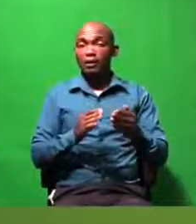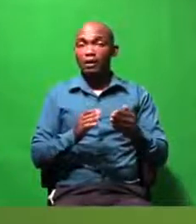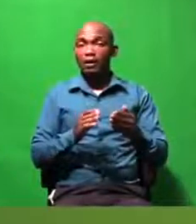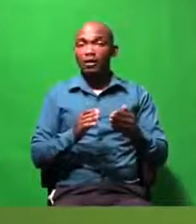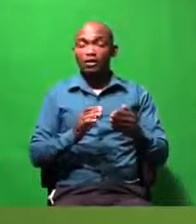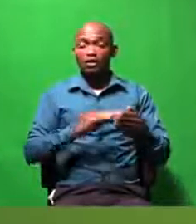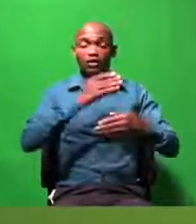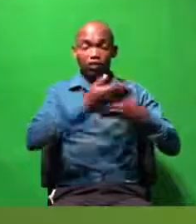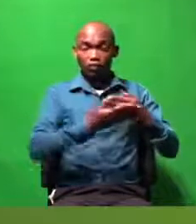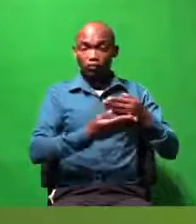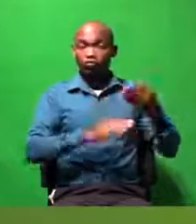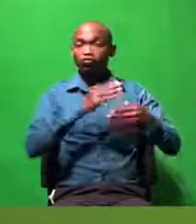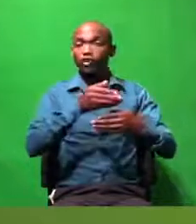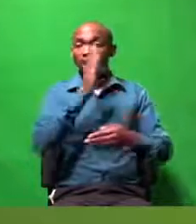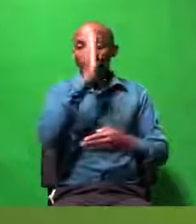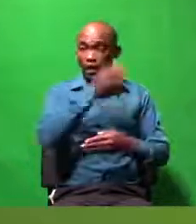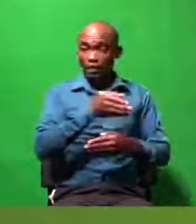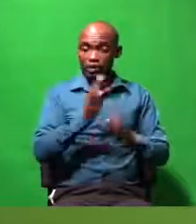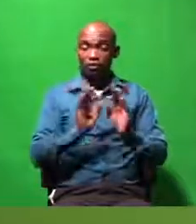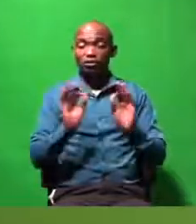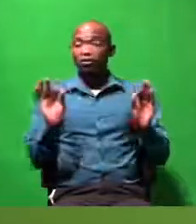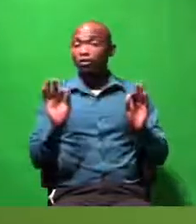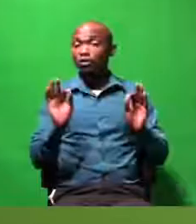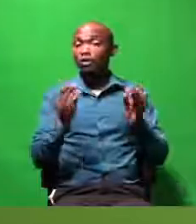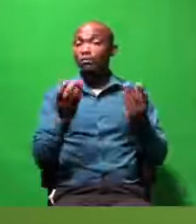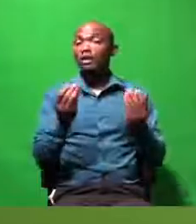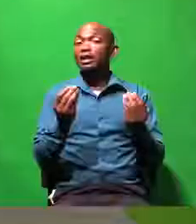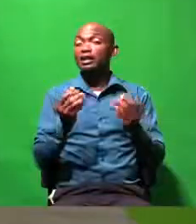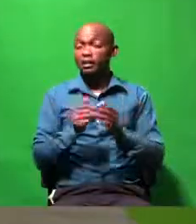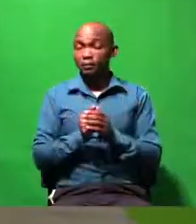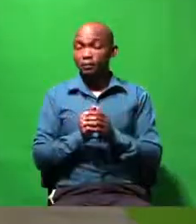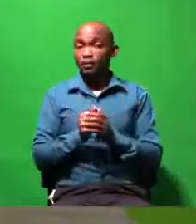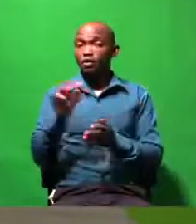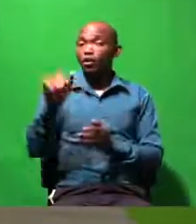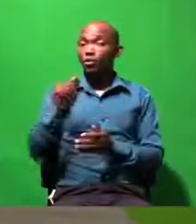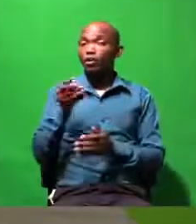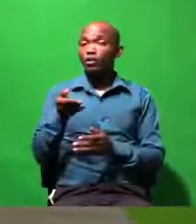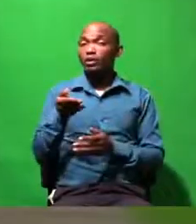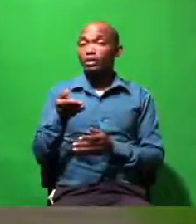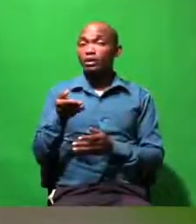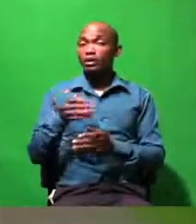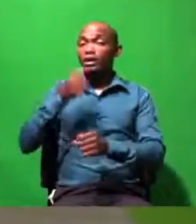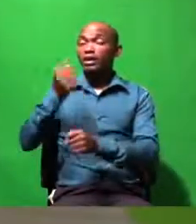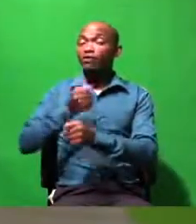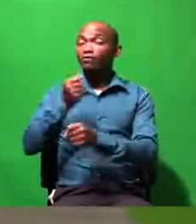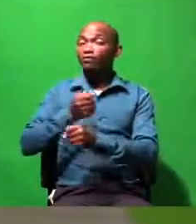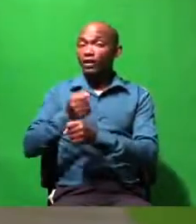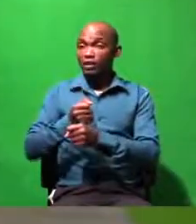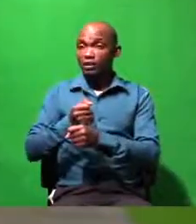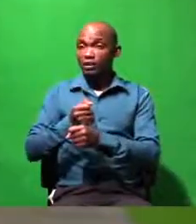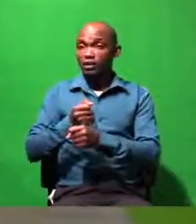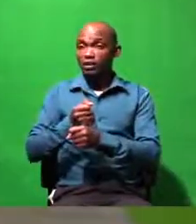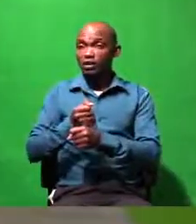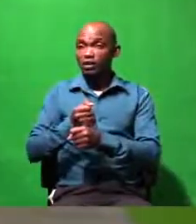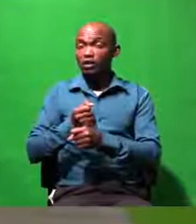we are moved towards, we can mention to here. This is a field notebook. We call this is a field notebook. So this is a